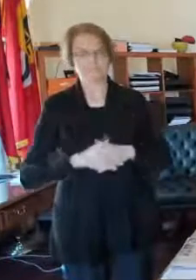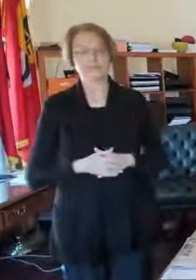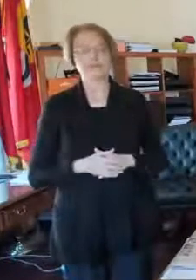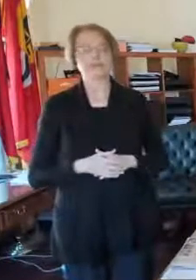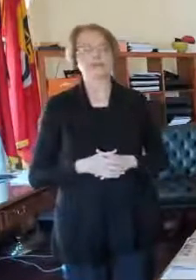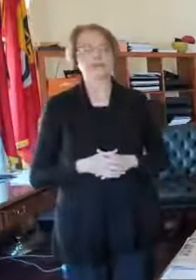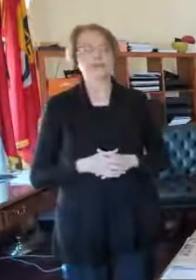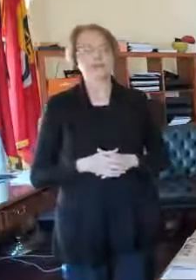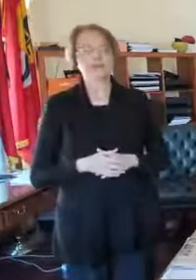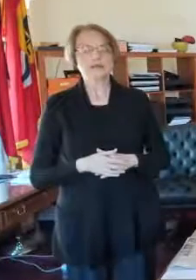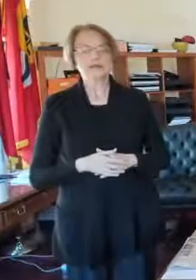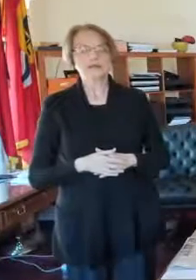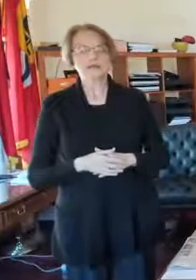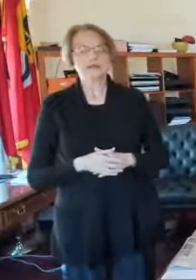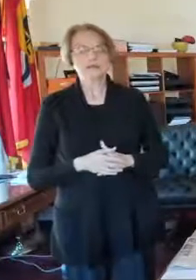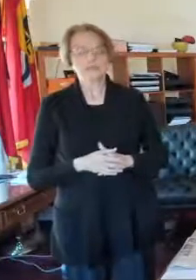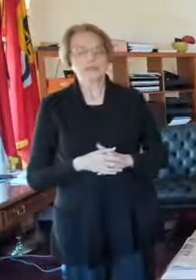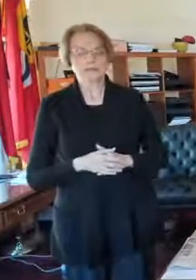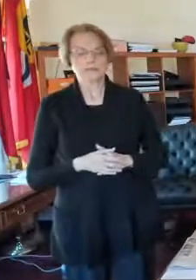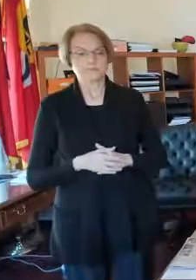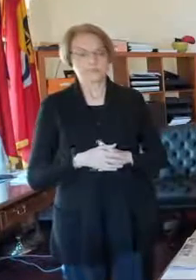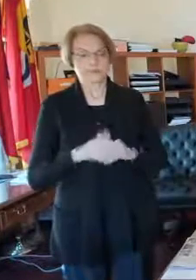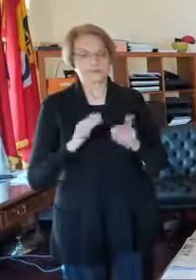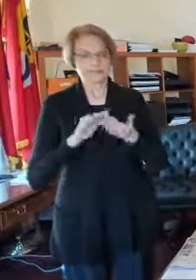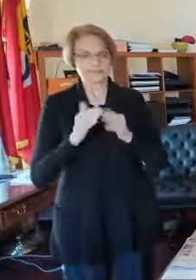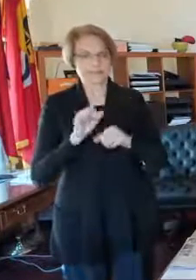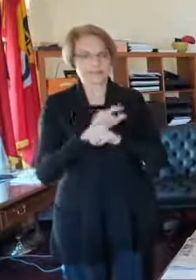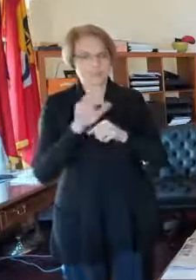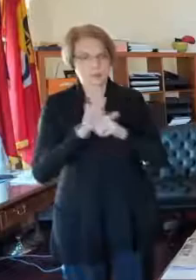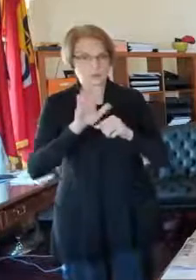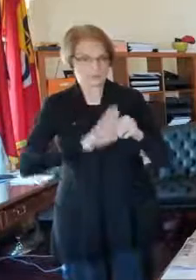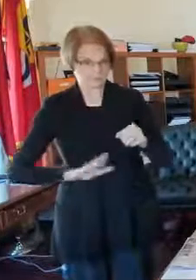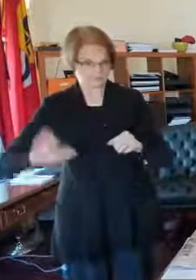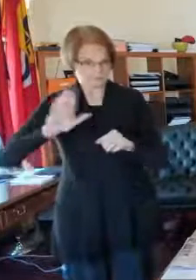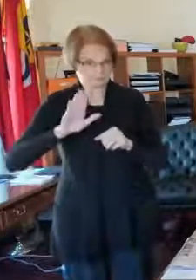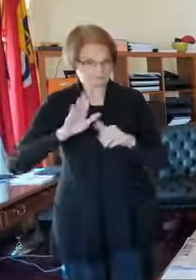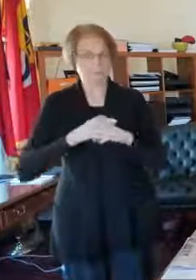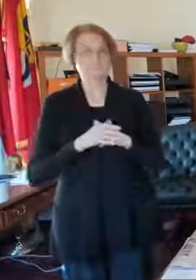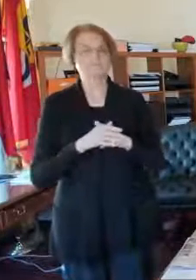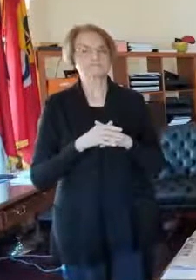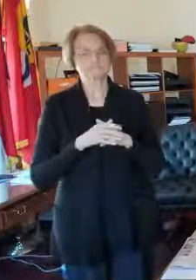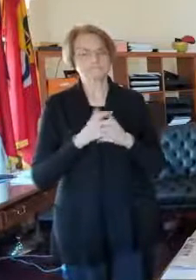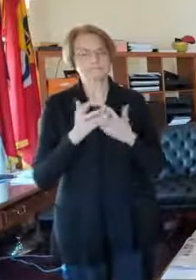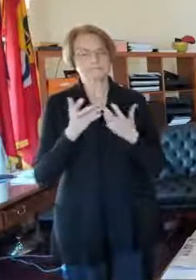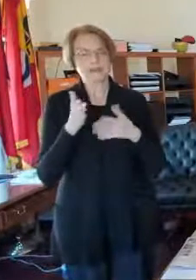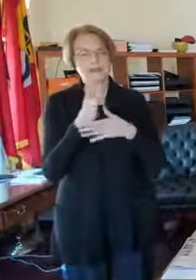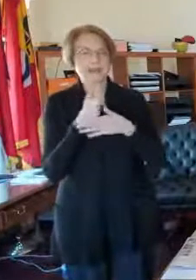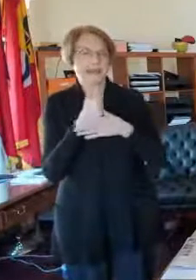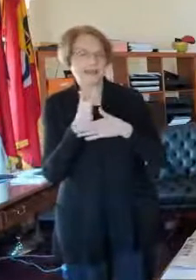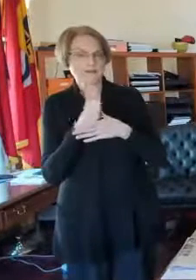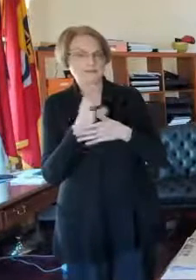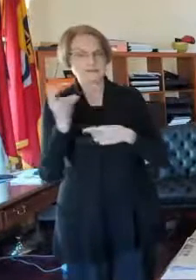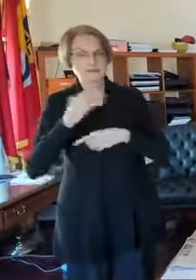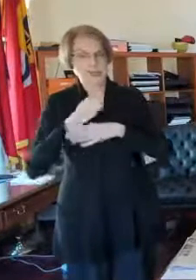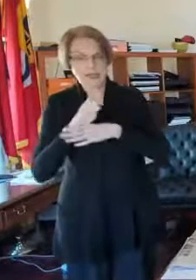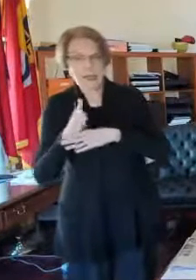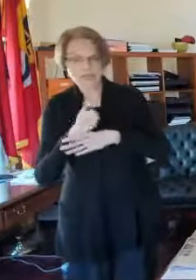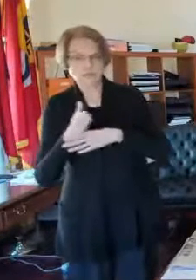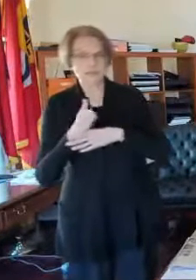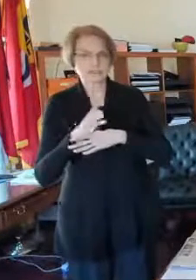in the city of St. Louis. We're running on average, 7-day average,